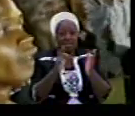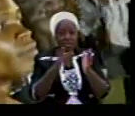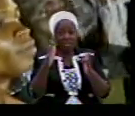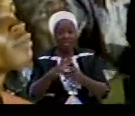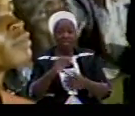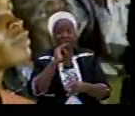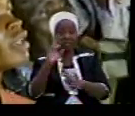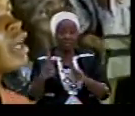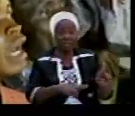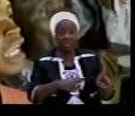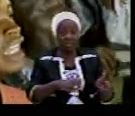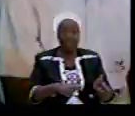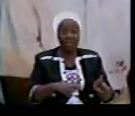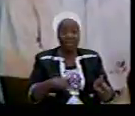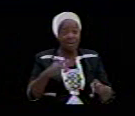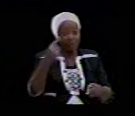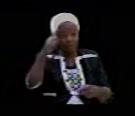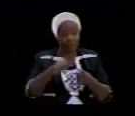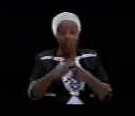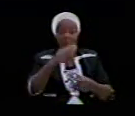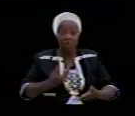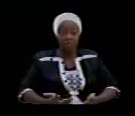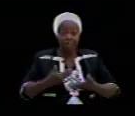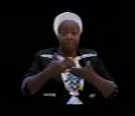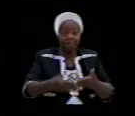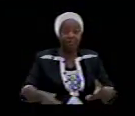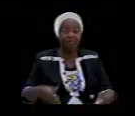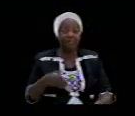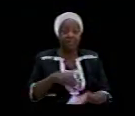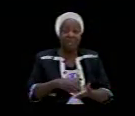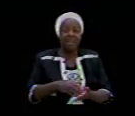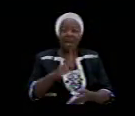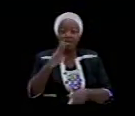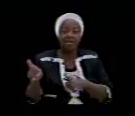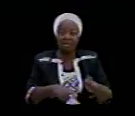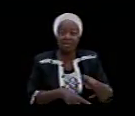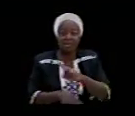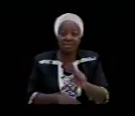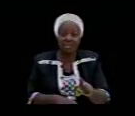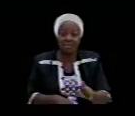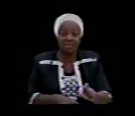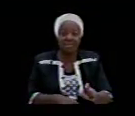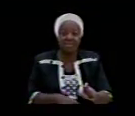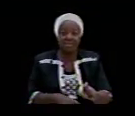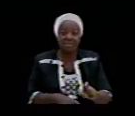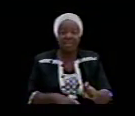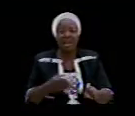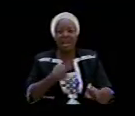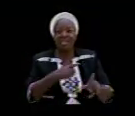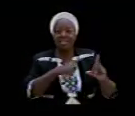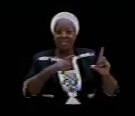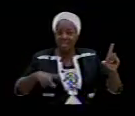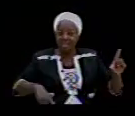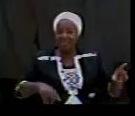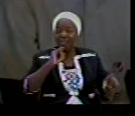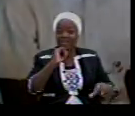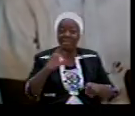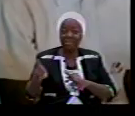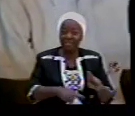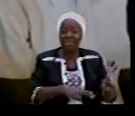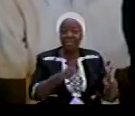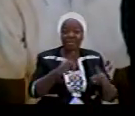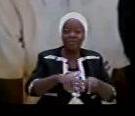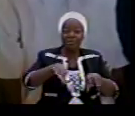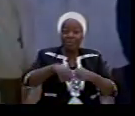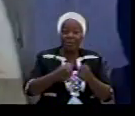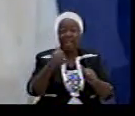I said, are you ready? And the Lord is ready to break every yoke in your life, and to heal